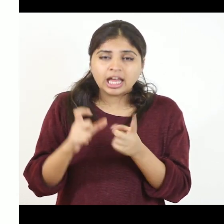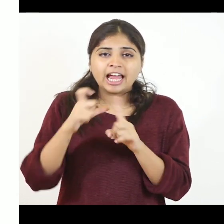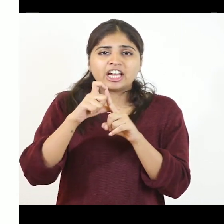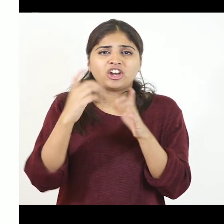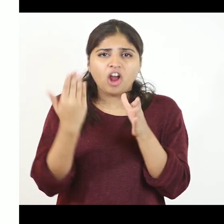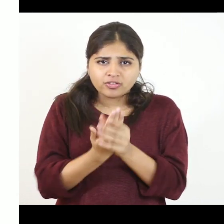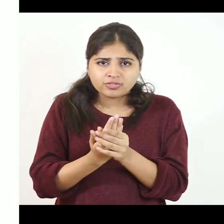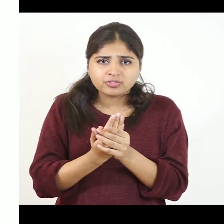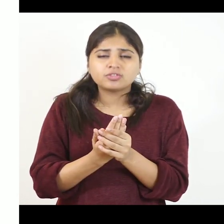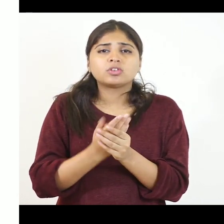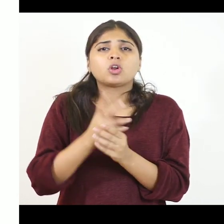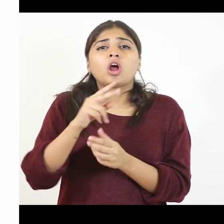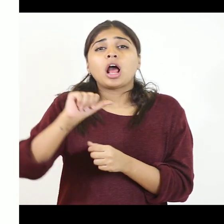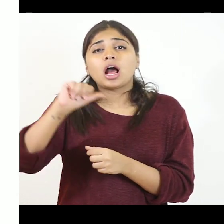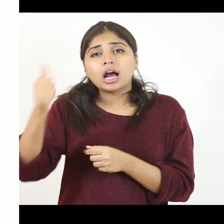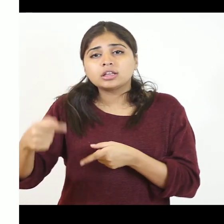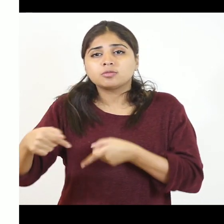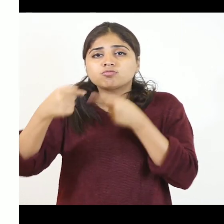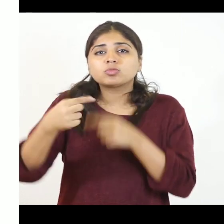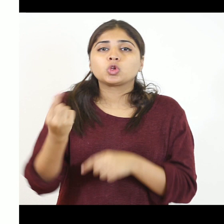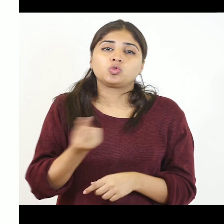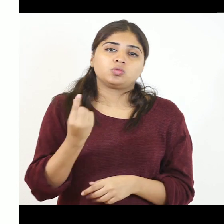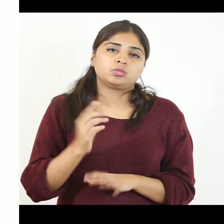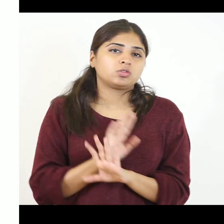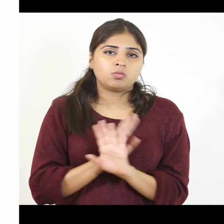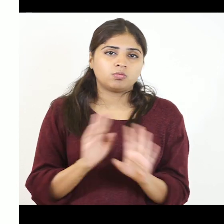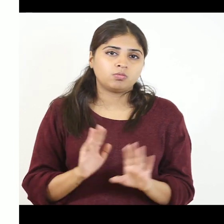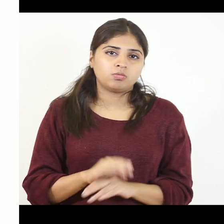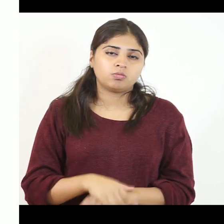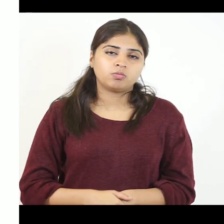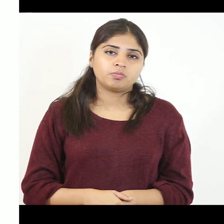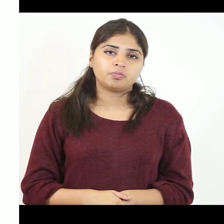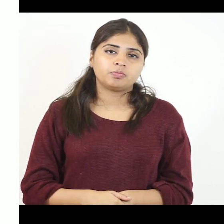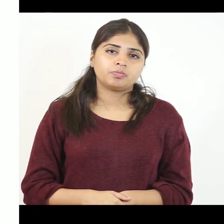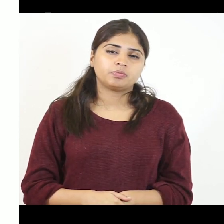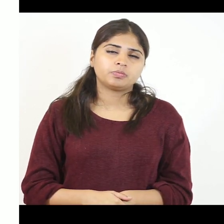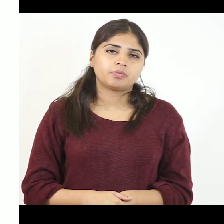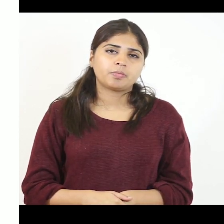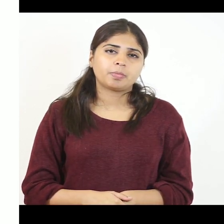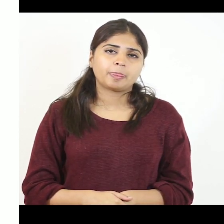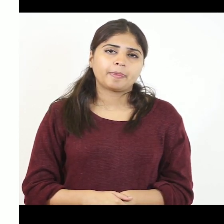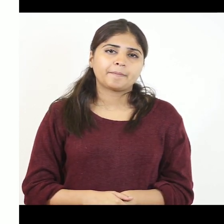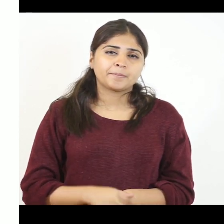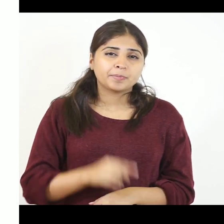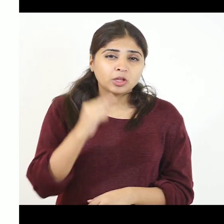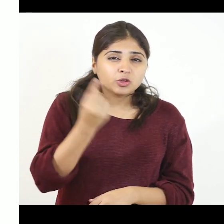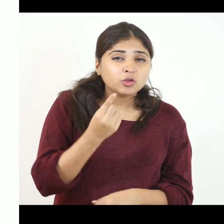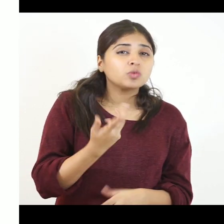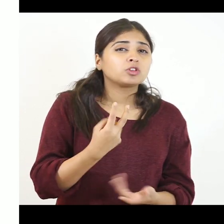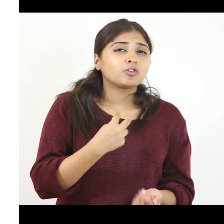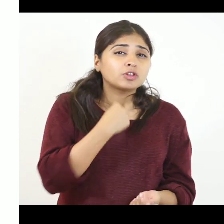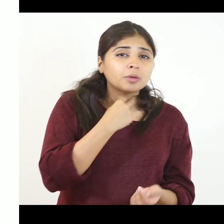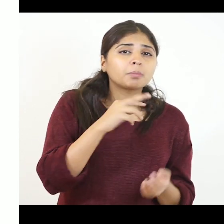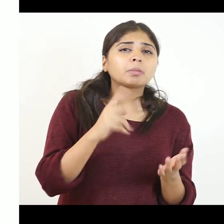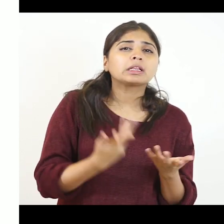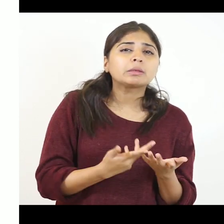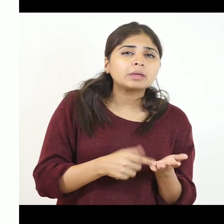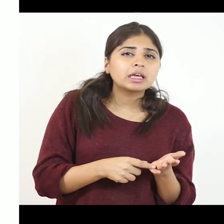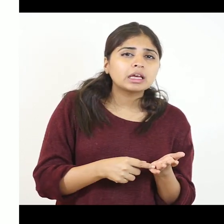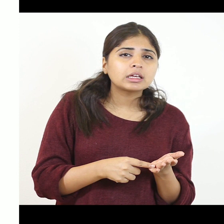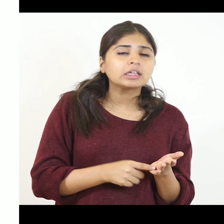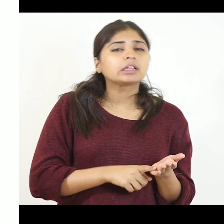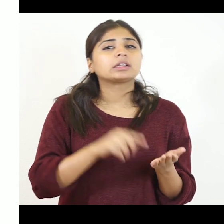drafts, and other negotiable instruments. Tampering, falsification, and false commitments